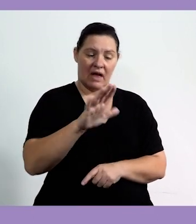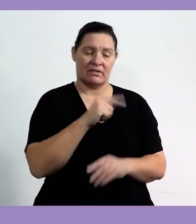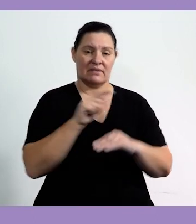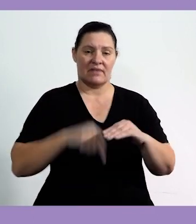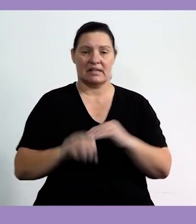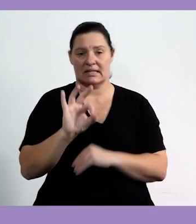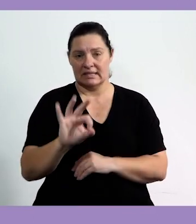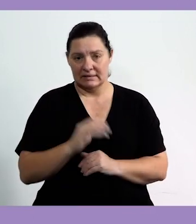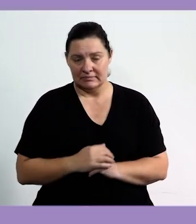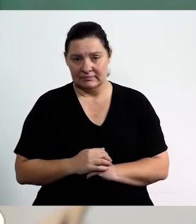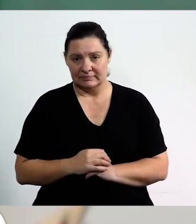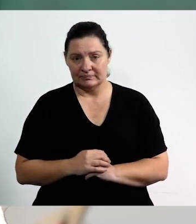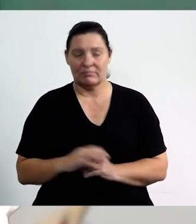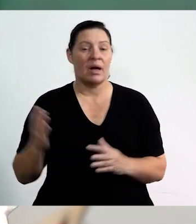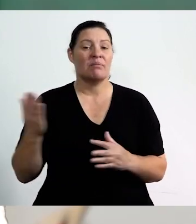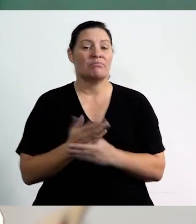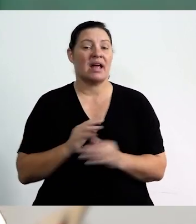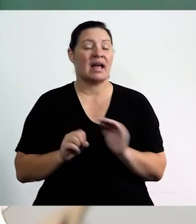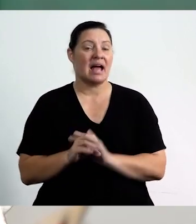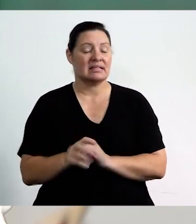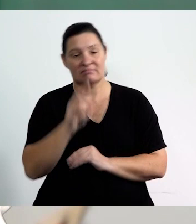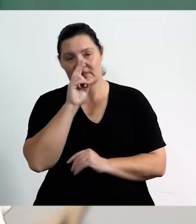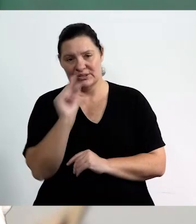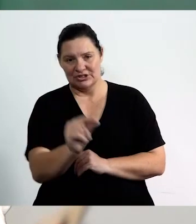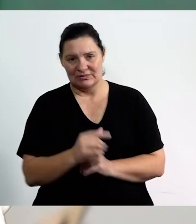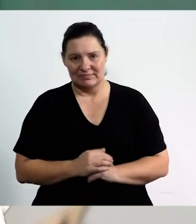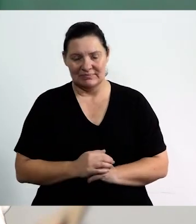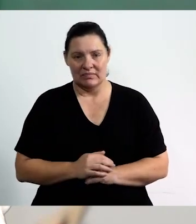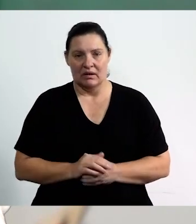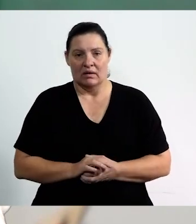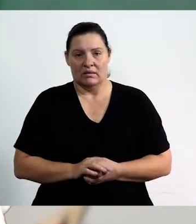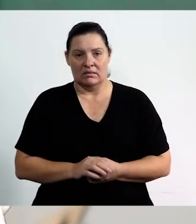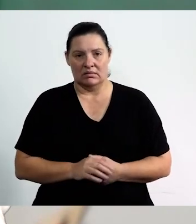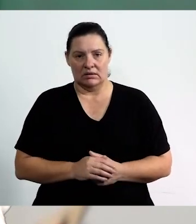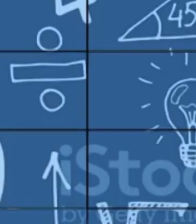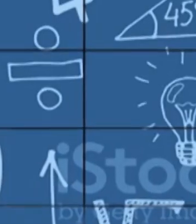divided by 3. Let's quickly go to an ad break and then we'll see you just now.